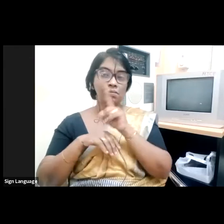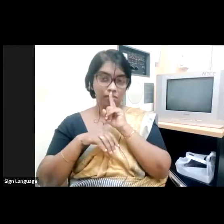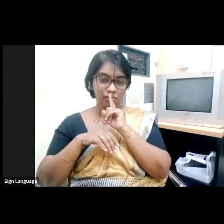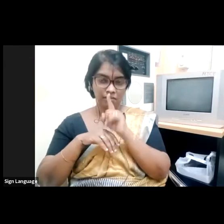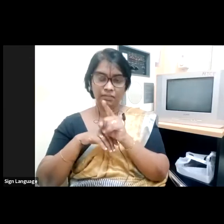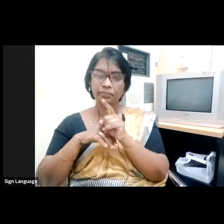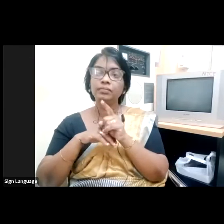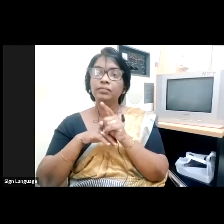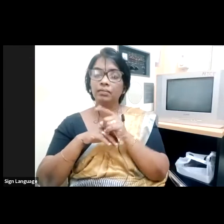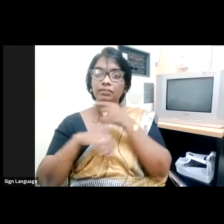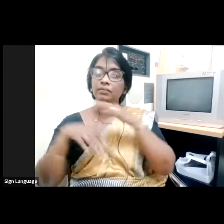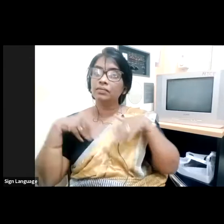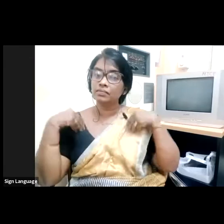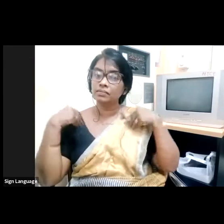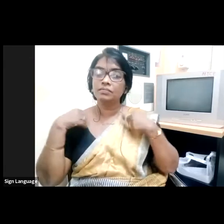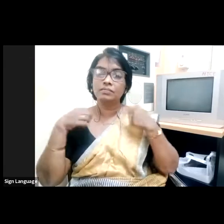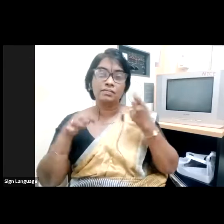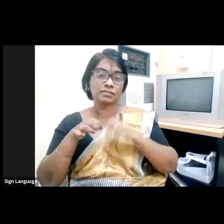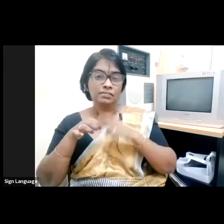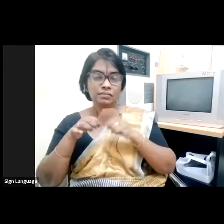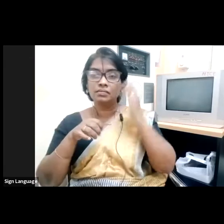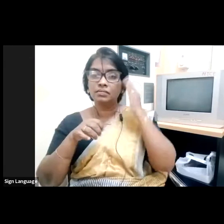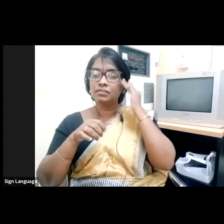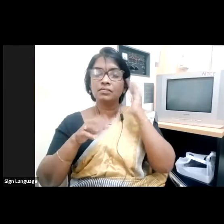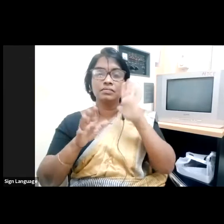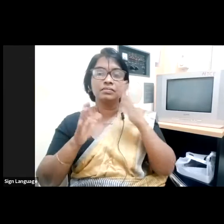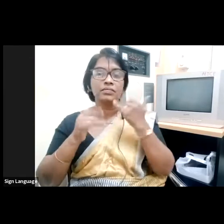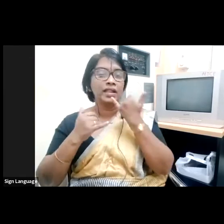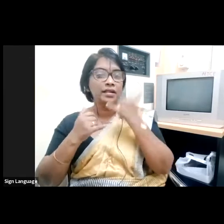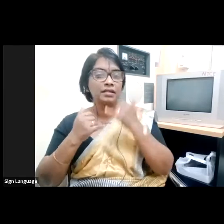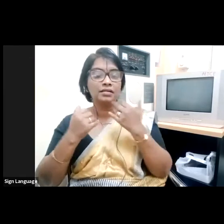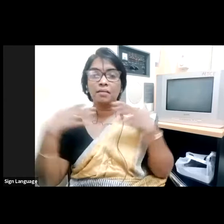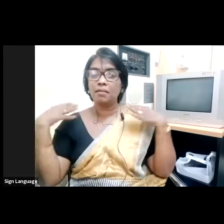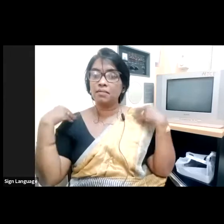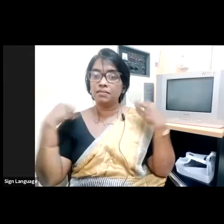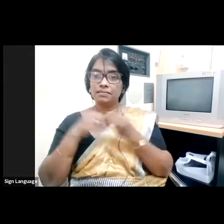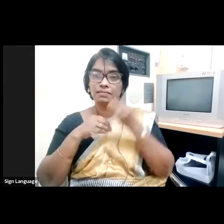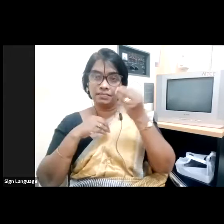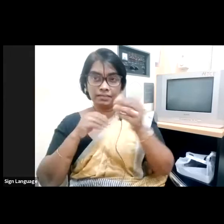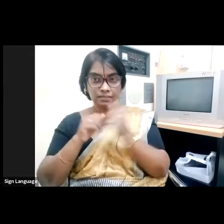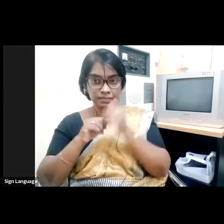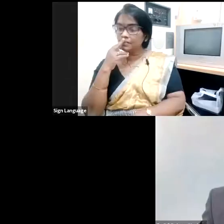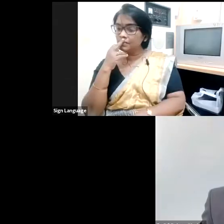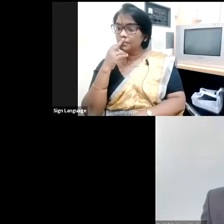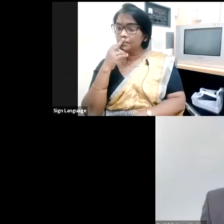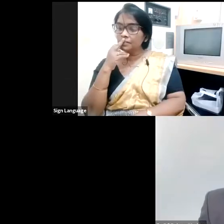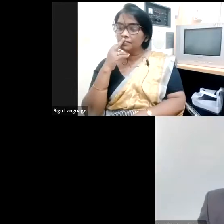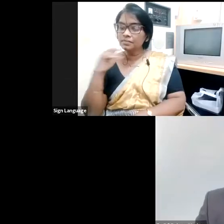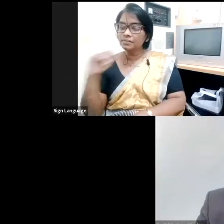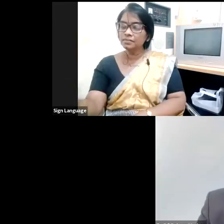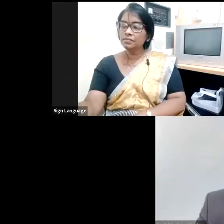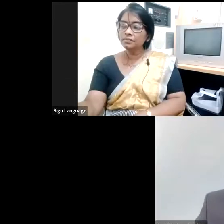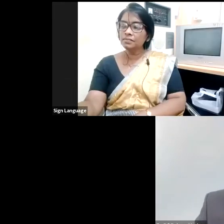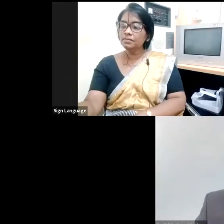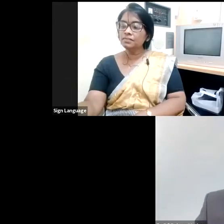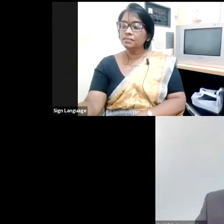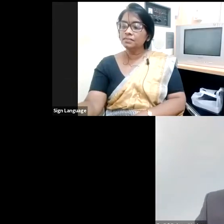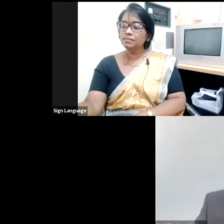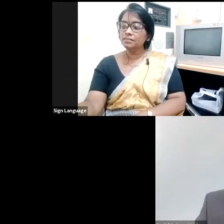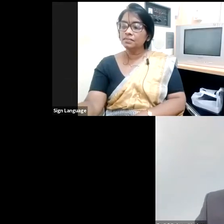is quite a lot of action right now in the femtech space, and that it was about time for it. Thank